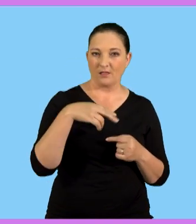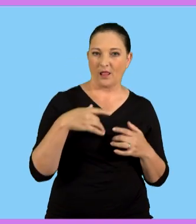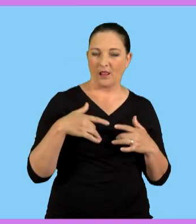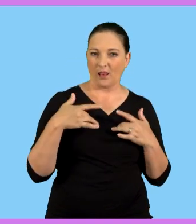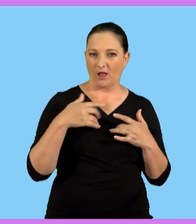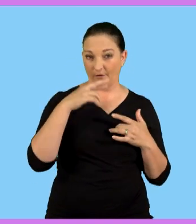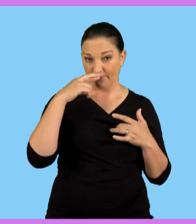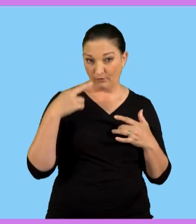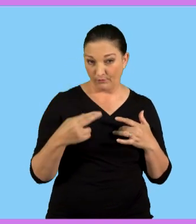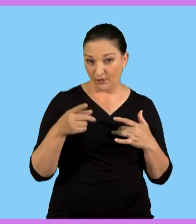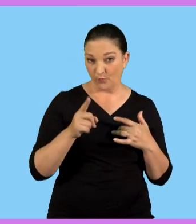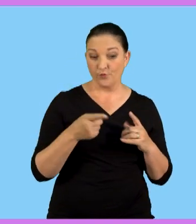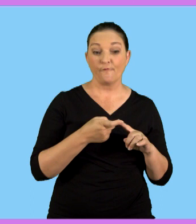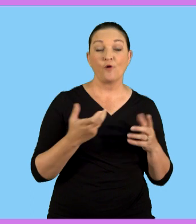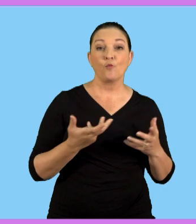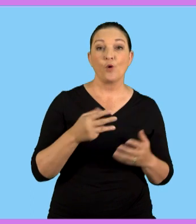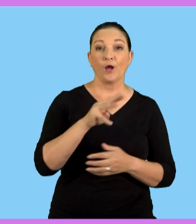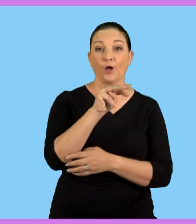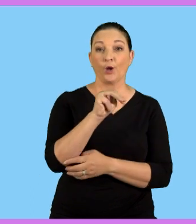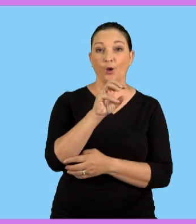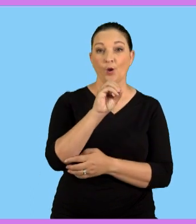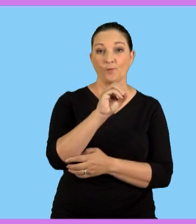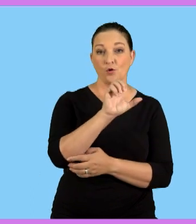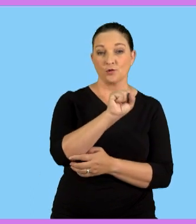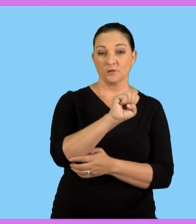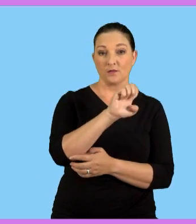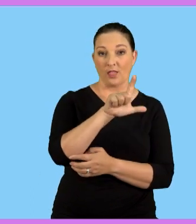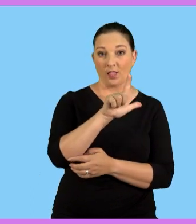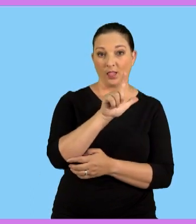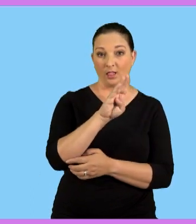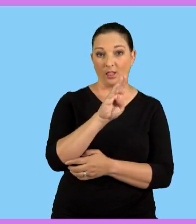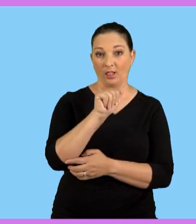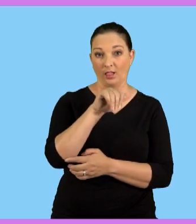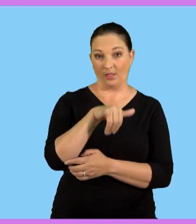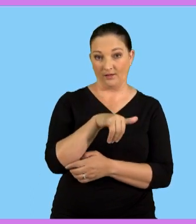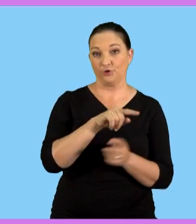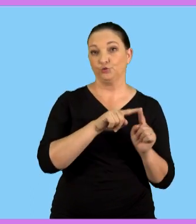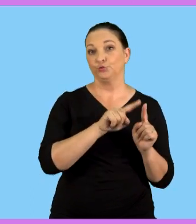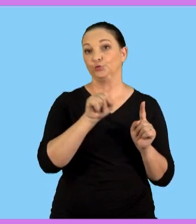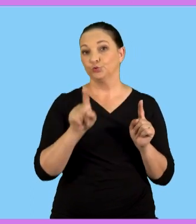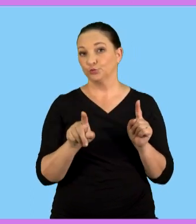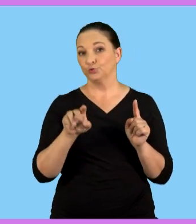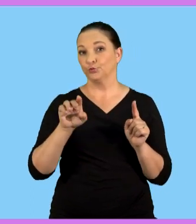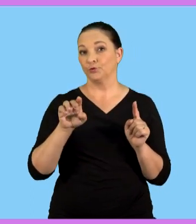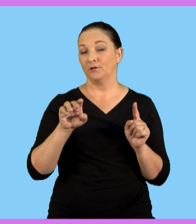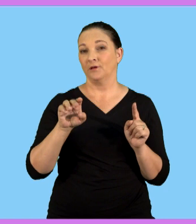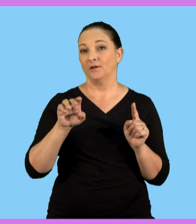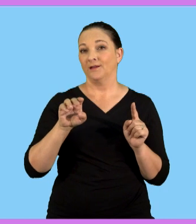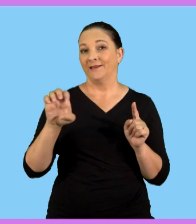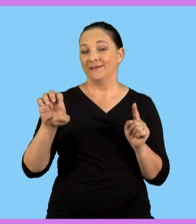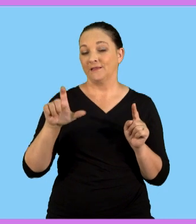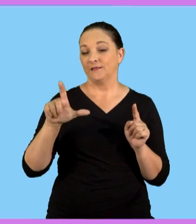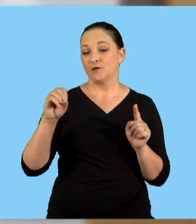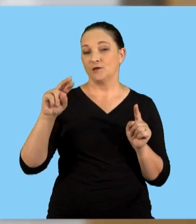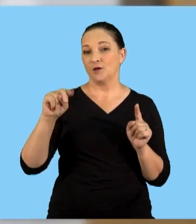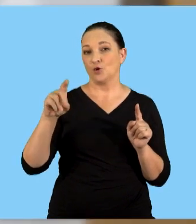from Mossel Bay to East London, right, if the distance on the map is 60 millimeters,